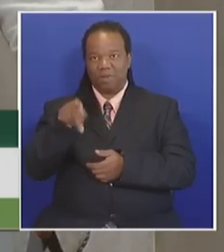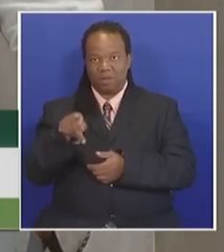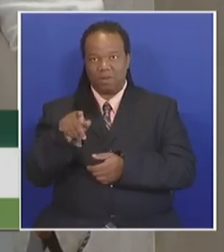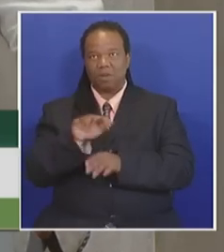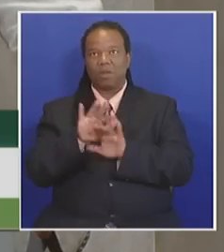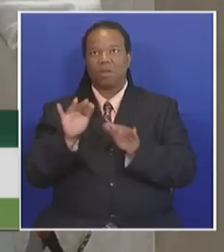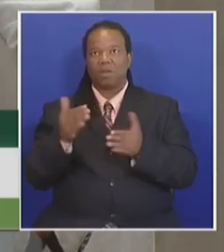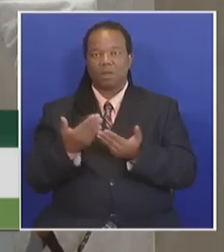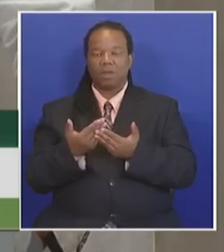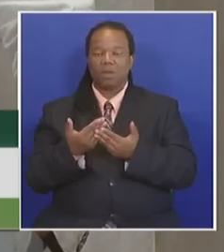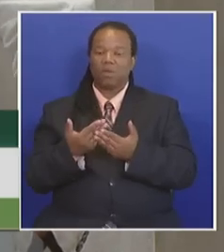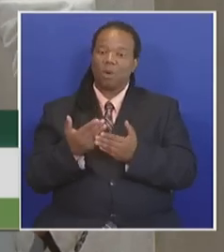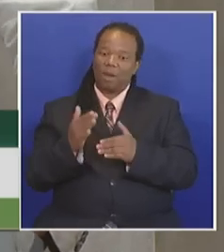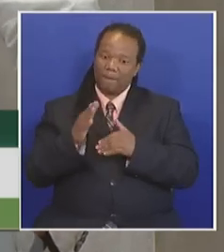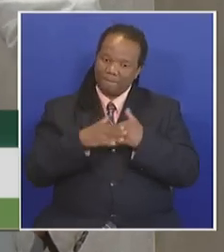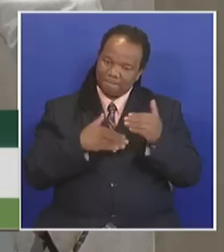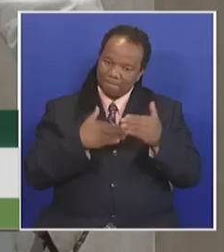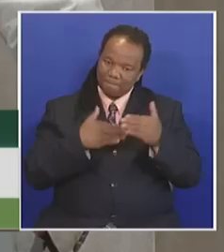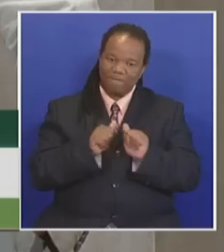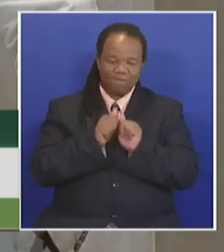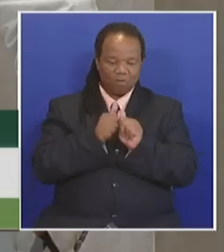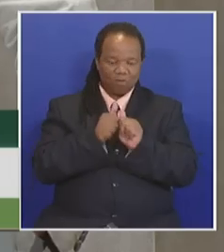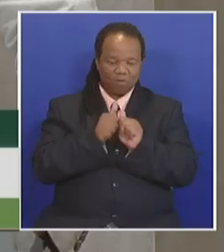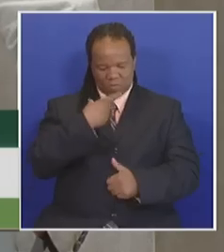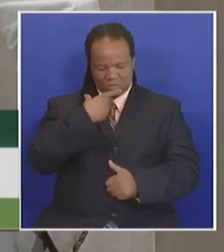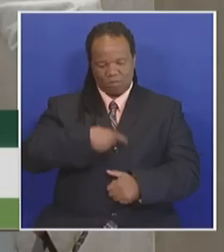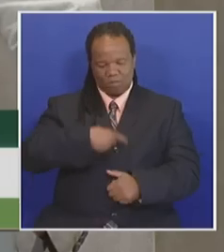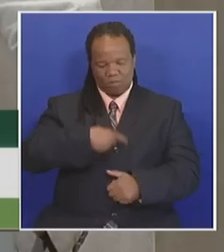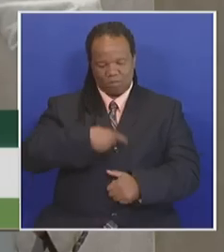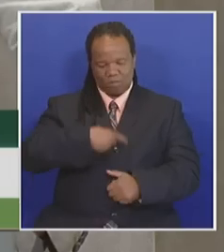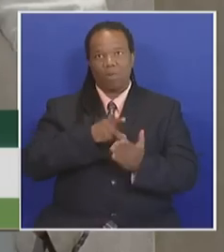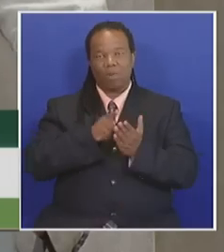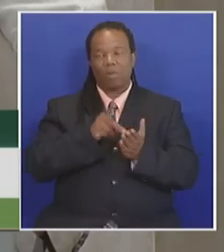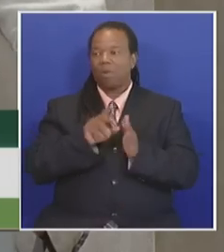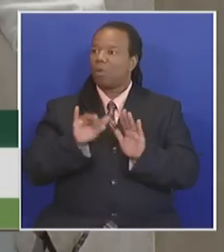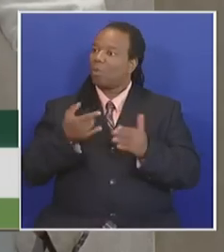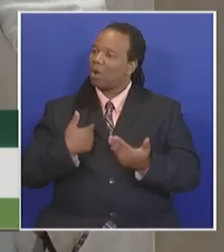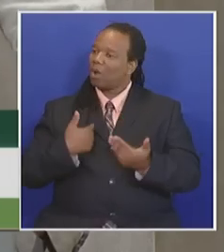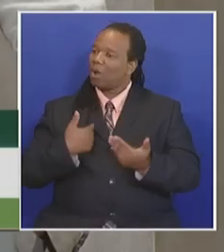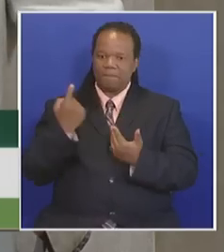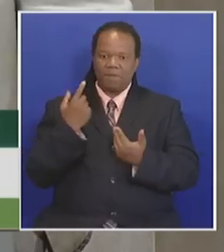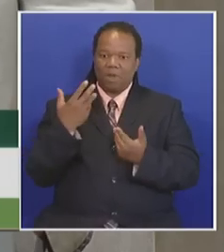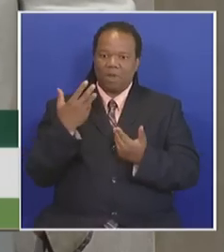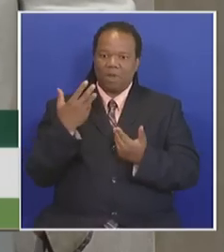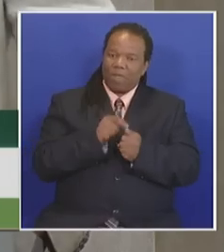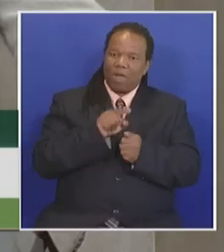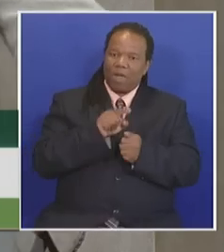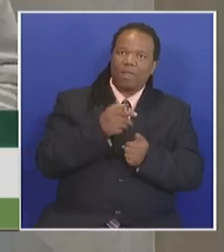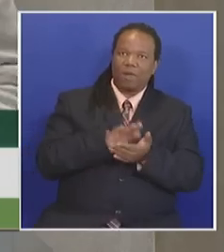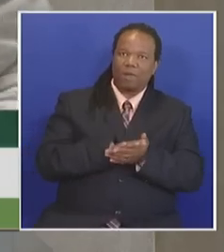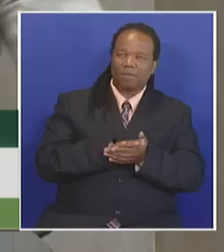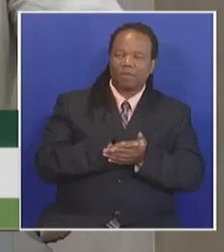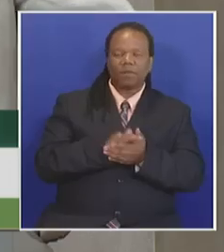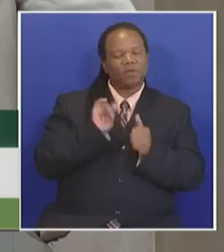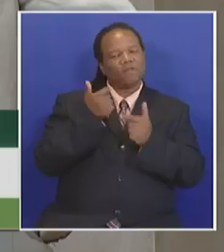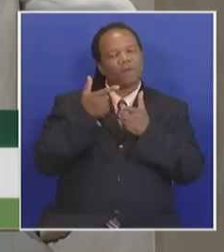on the values and principles of Ubuntu, Butu, I am because of others, Umuntu ngumuntu ngabantu, Mutu ki muntu